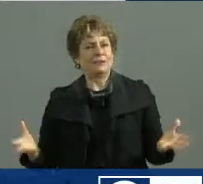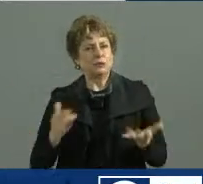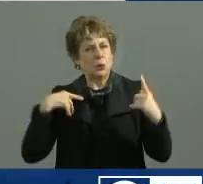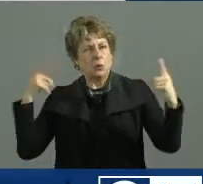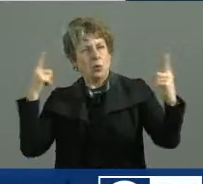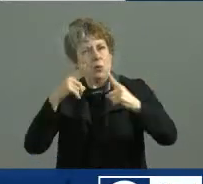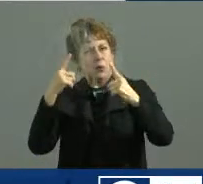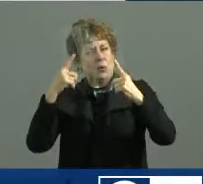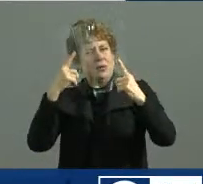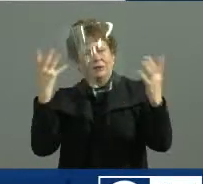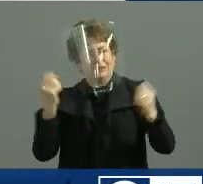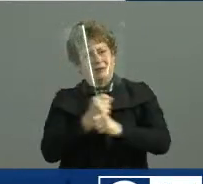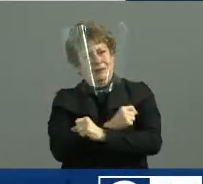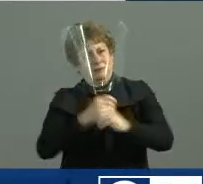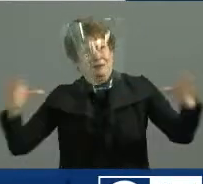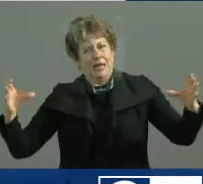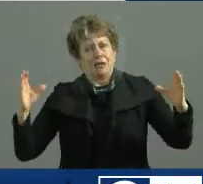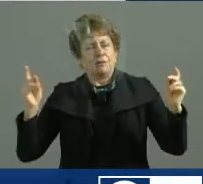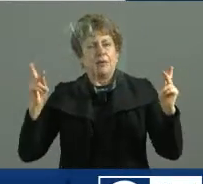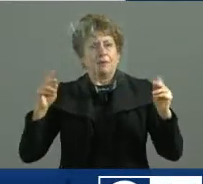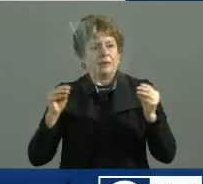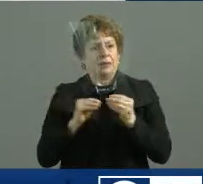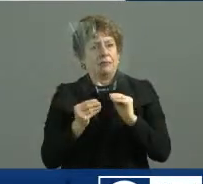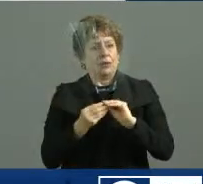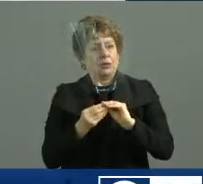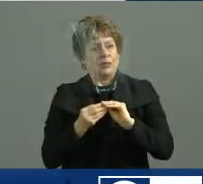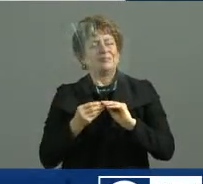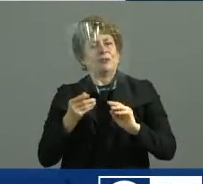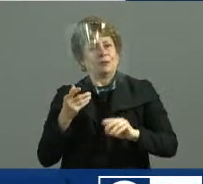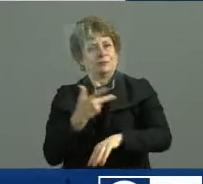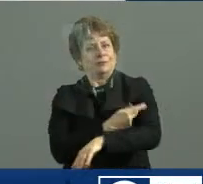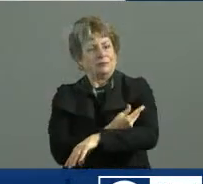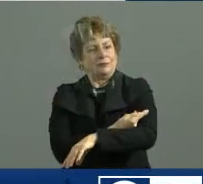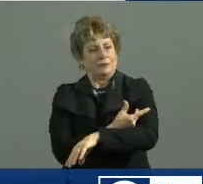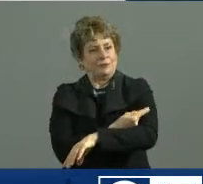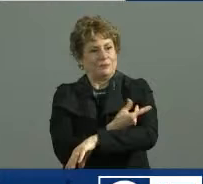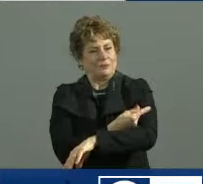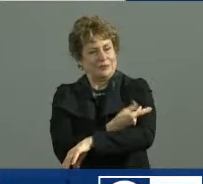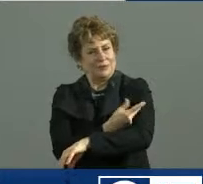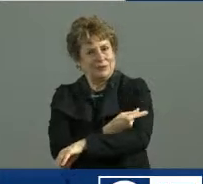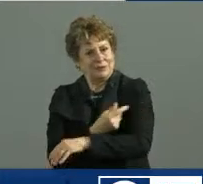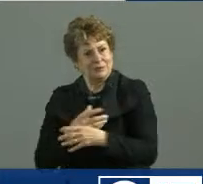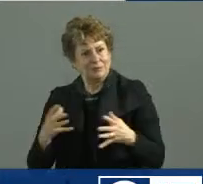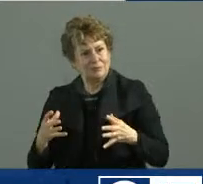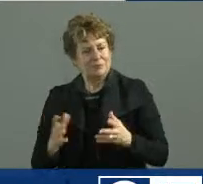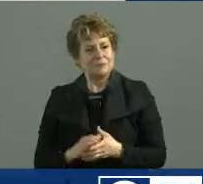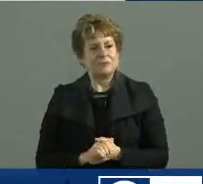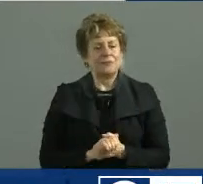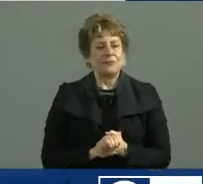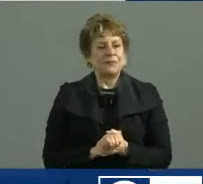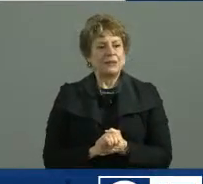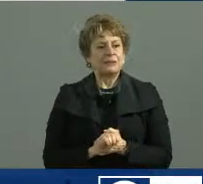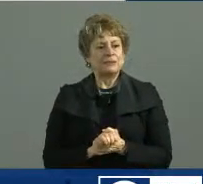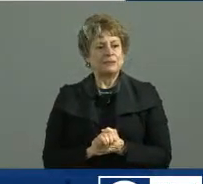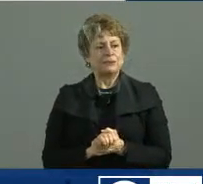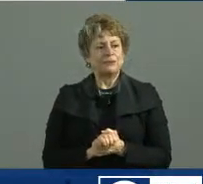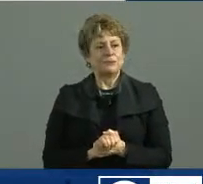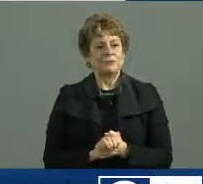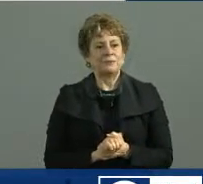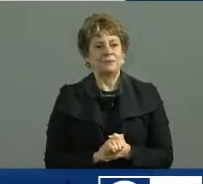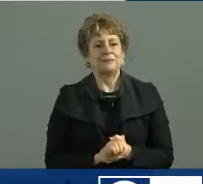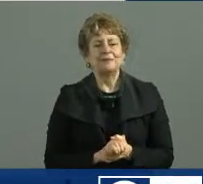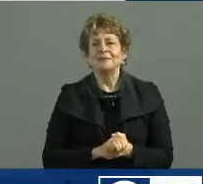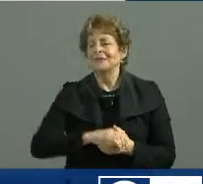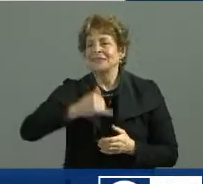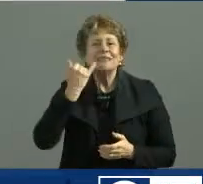so that it's readily available when people need it and they can find it. That we know that is several months off until we